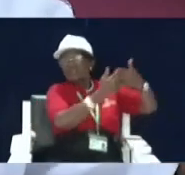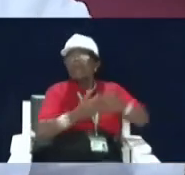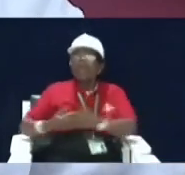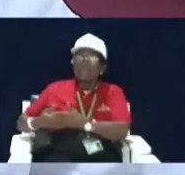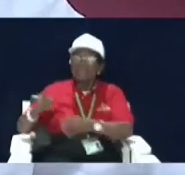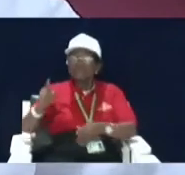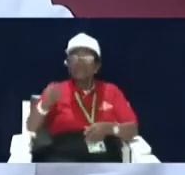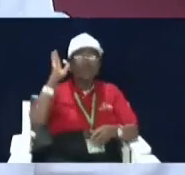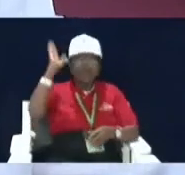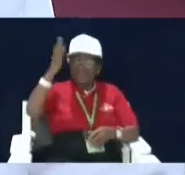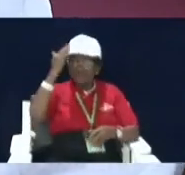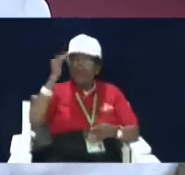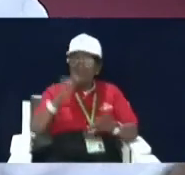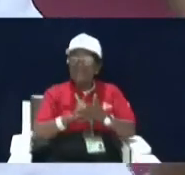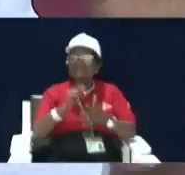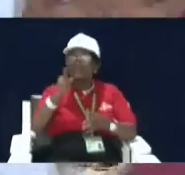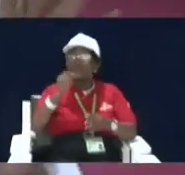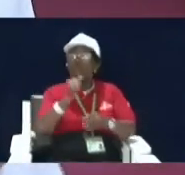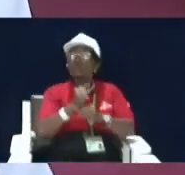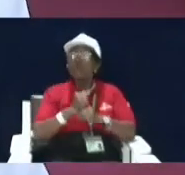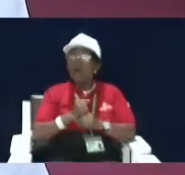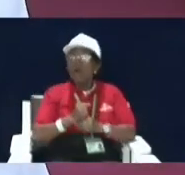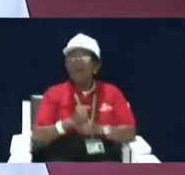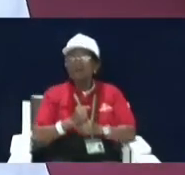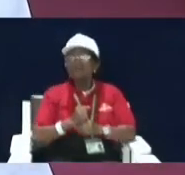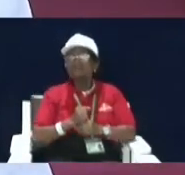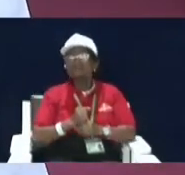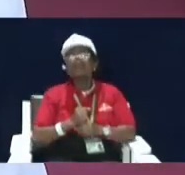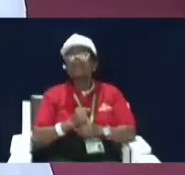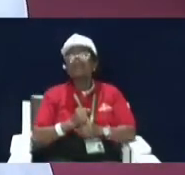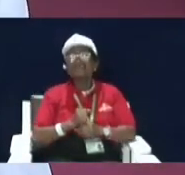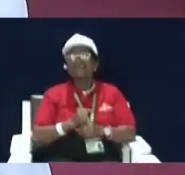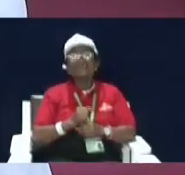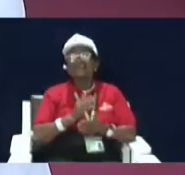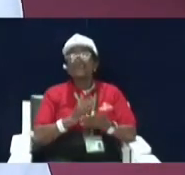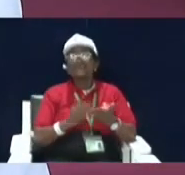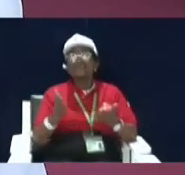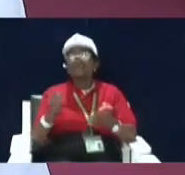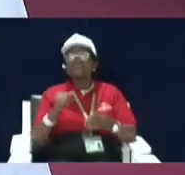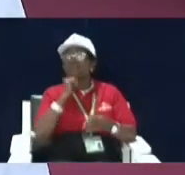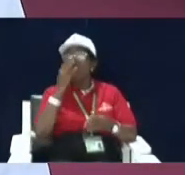Because it's only the blessing of the Lord that maketh rich and added no sorrow.